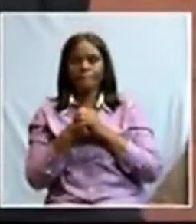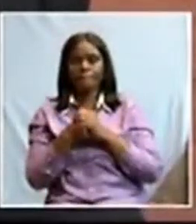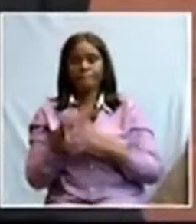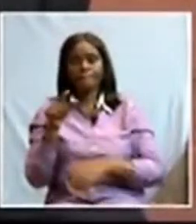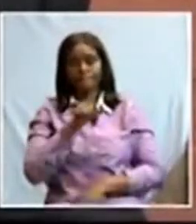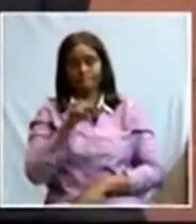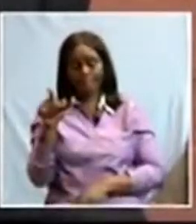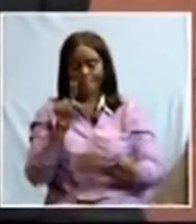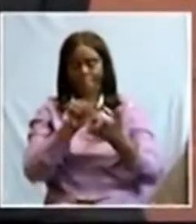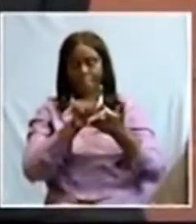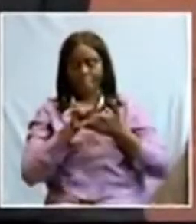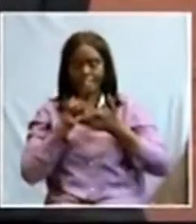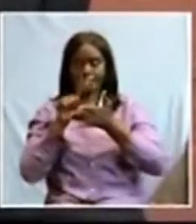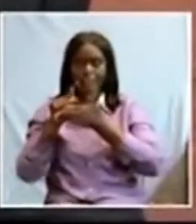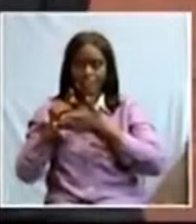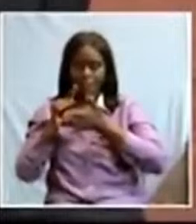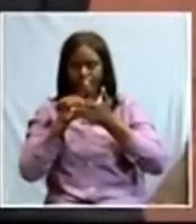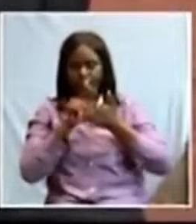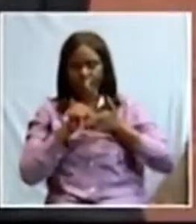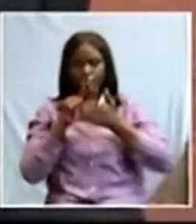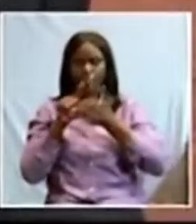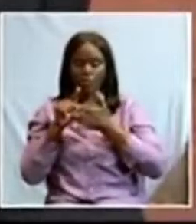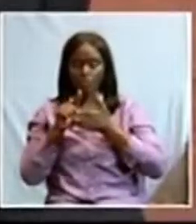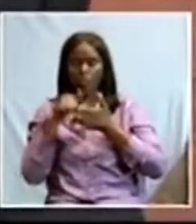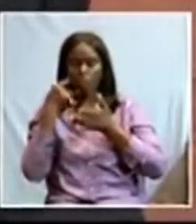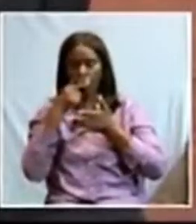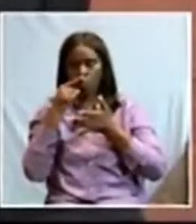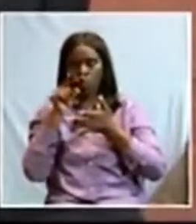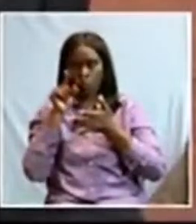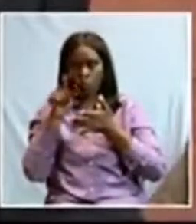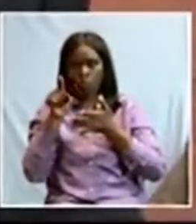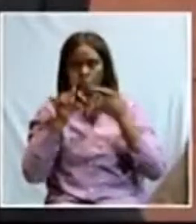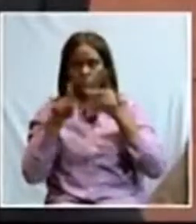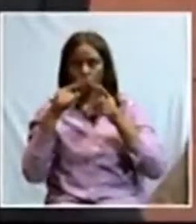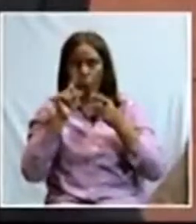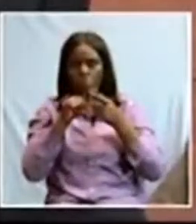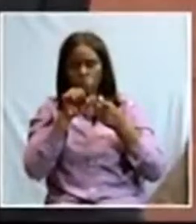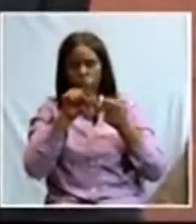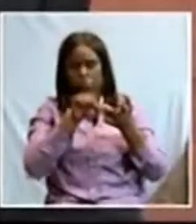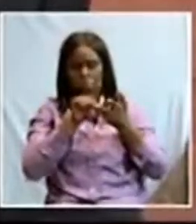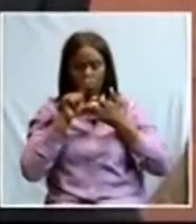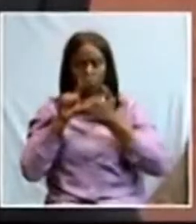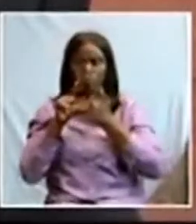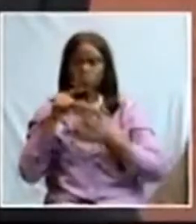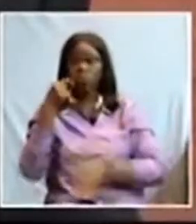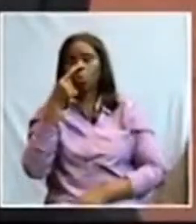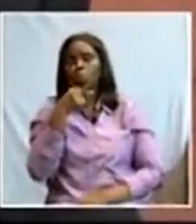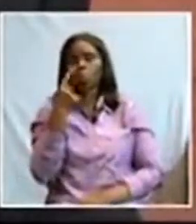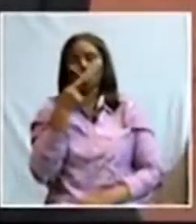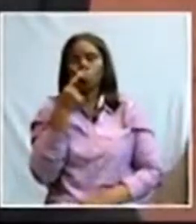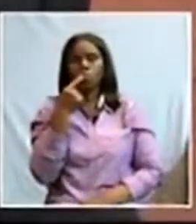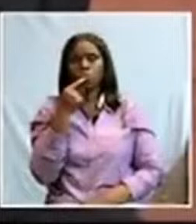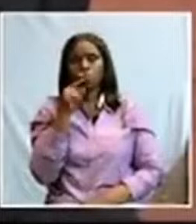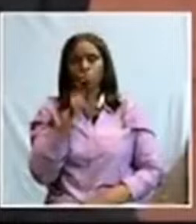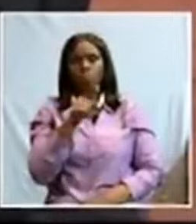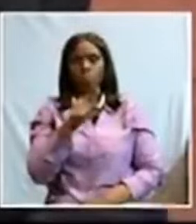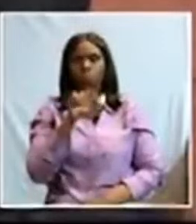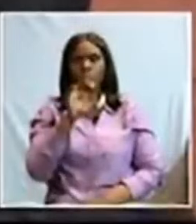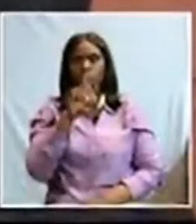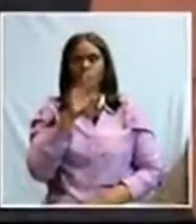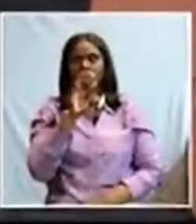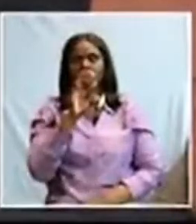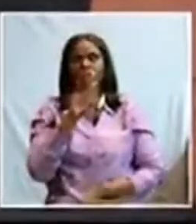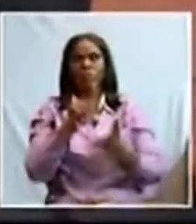these loans, who are the parties to these loans? The CDF loans, who